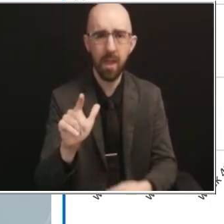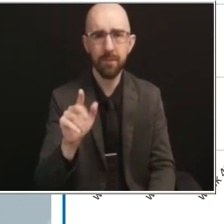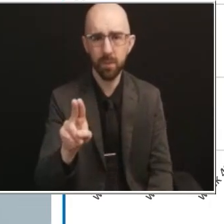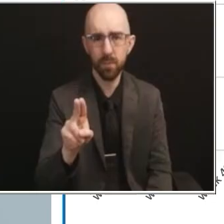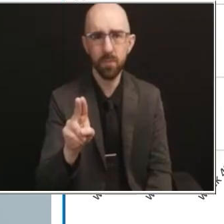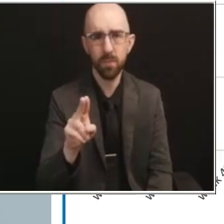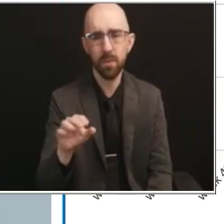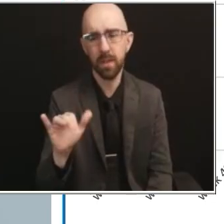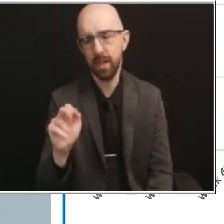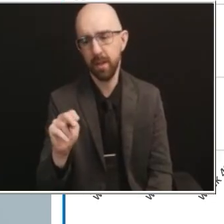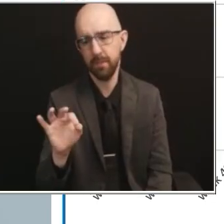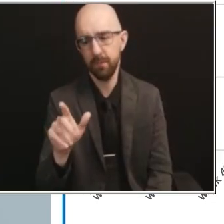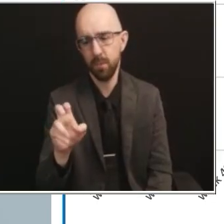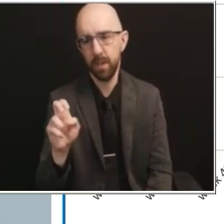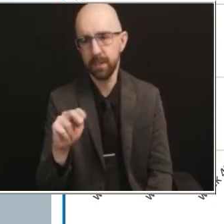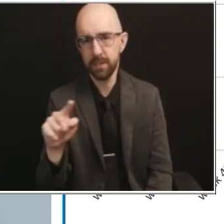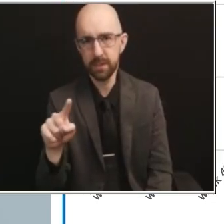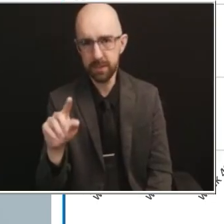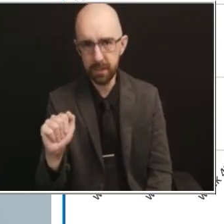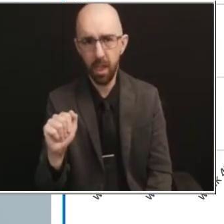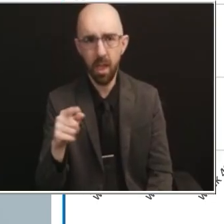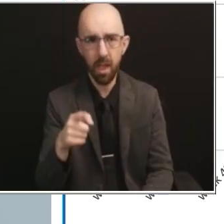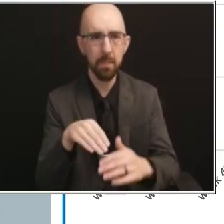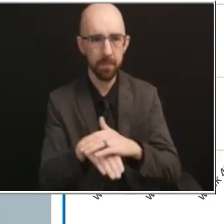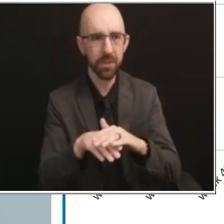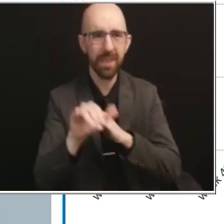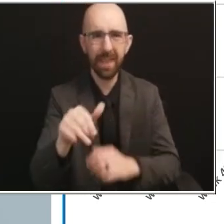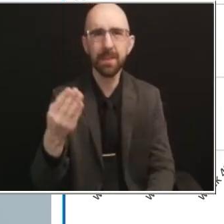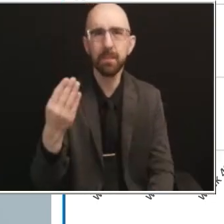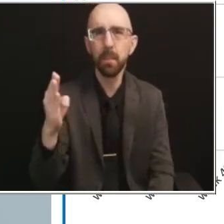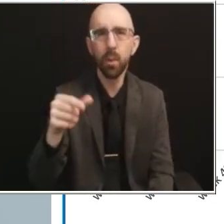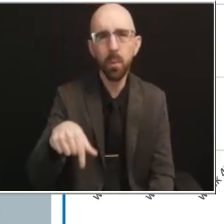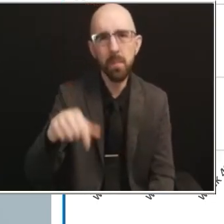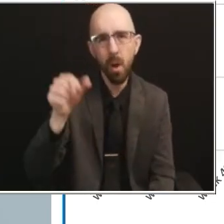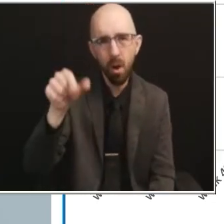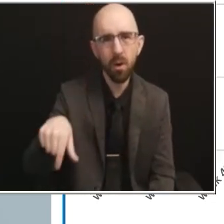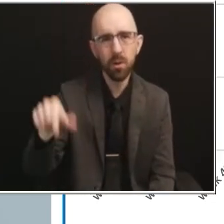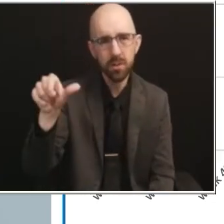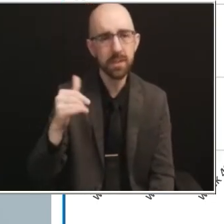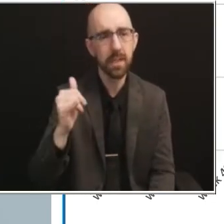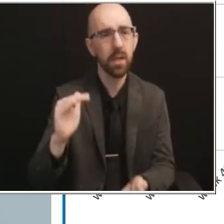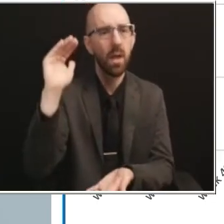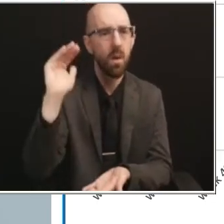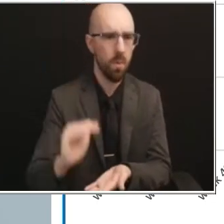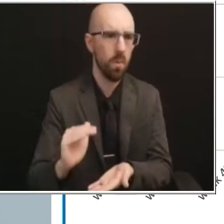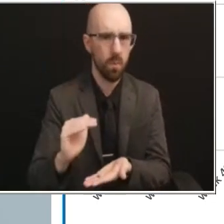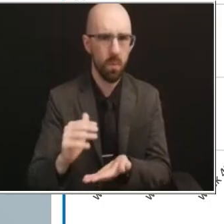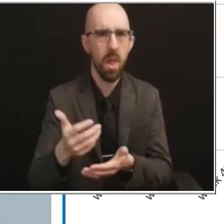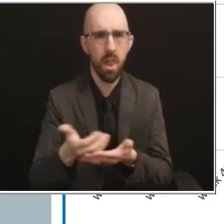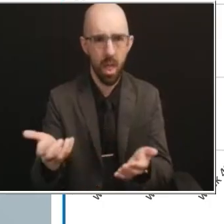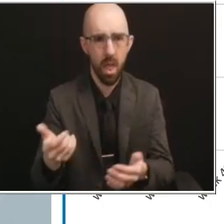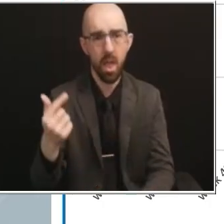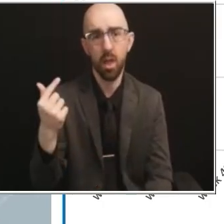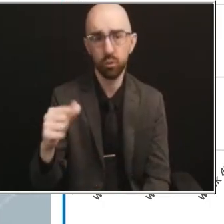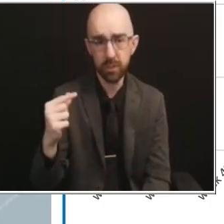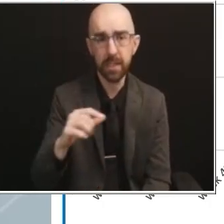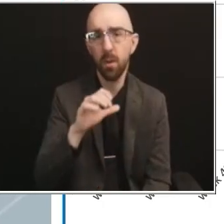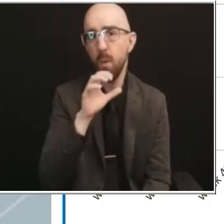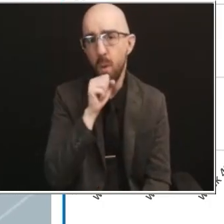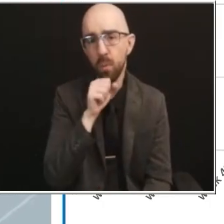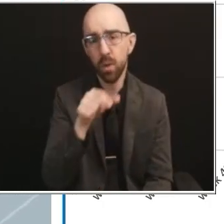influenza admissions. Those are the blue bars. It has come down significantly. The green and the orange bars